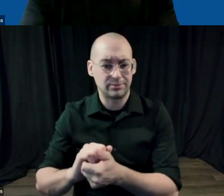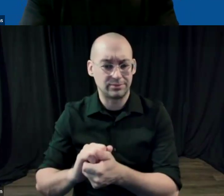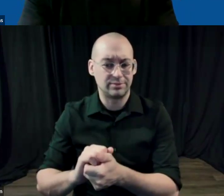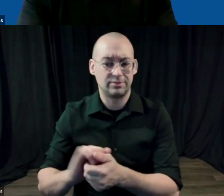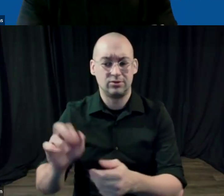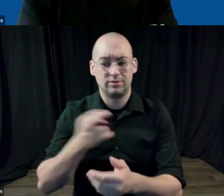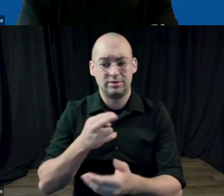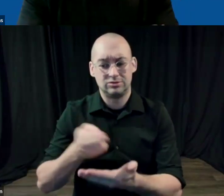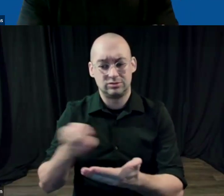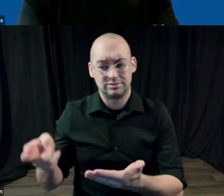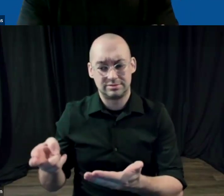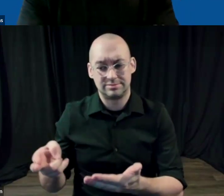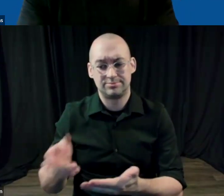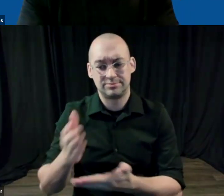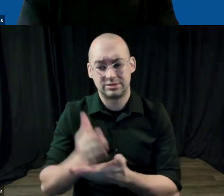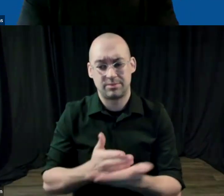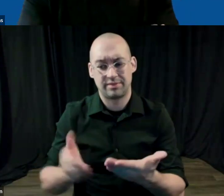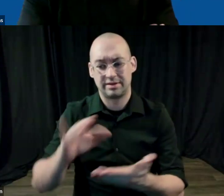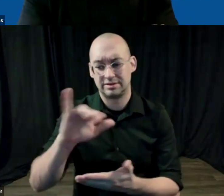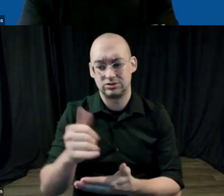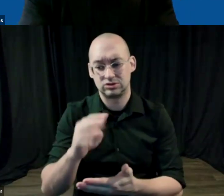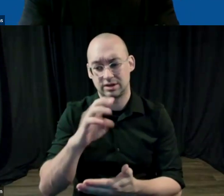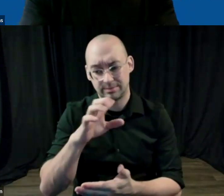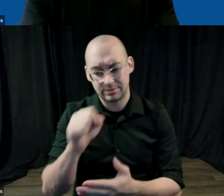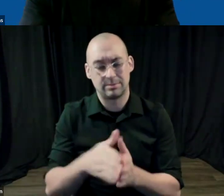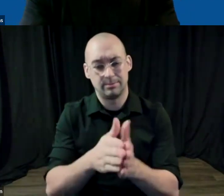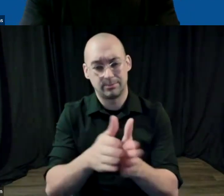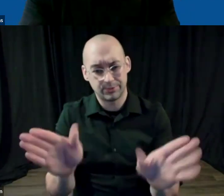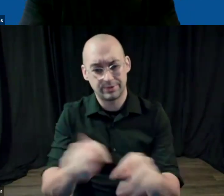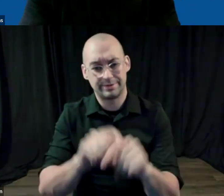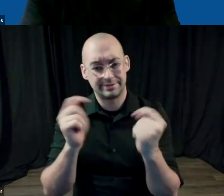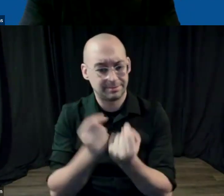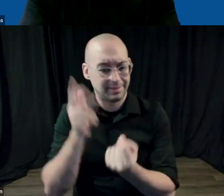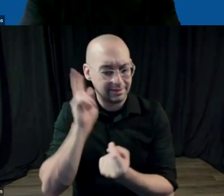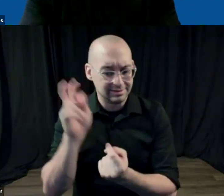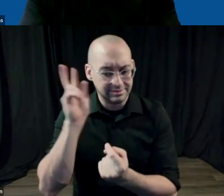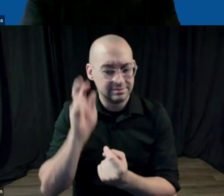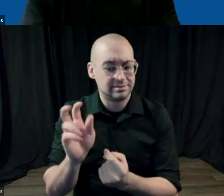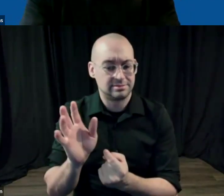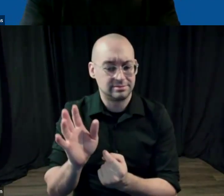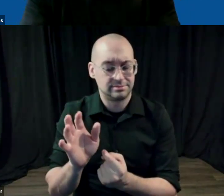is something that James and the broader team really was listening to.